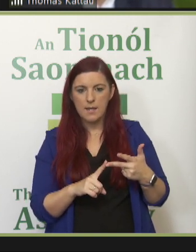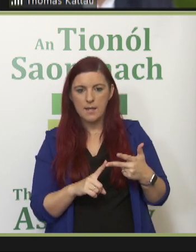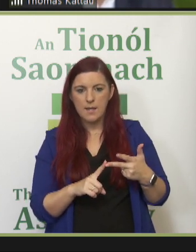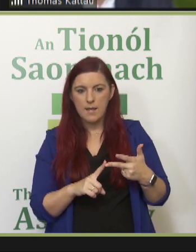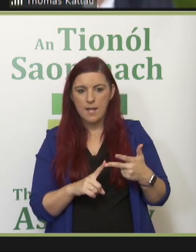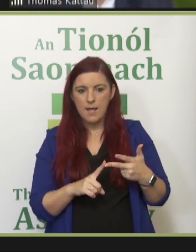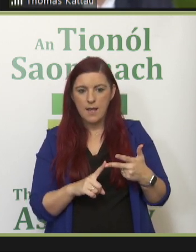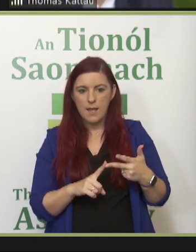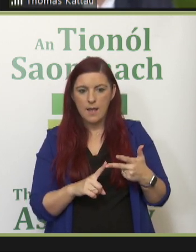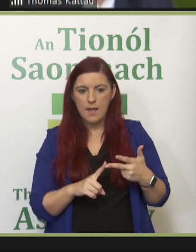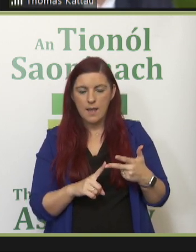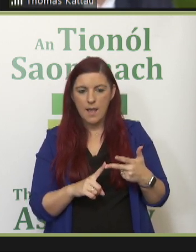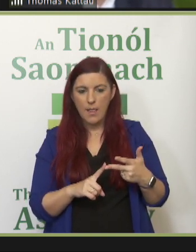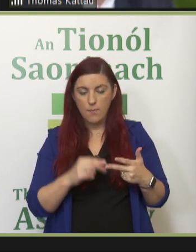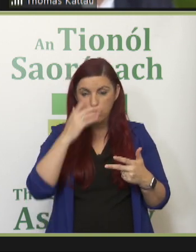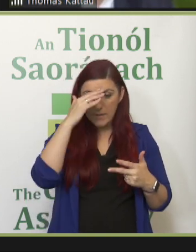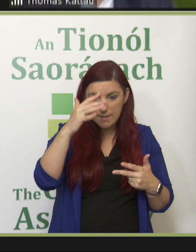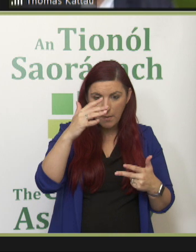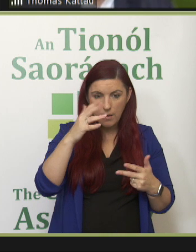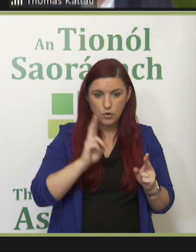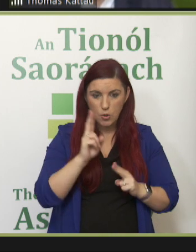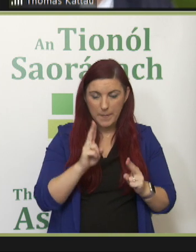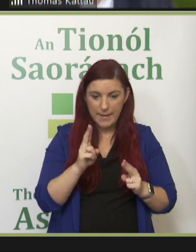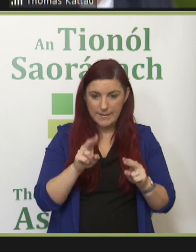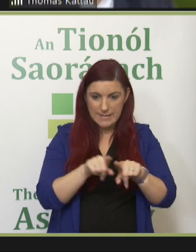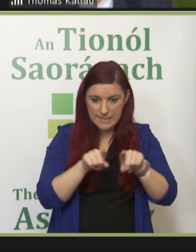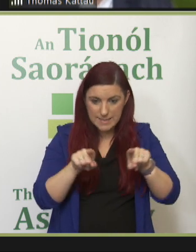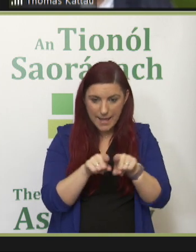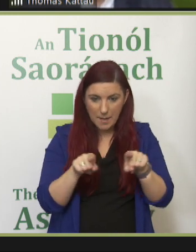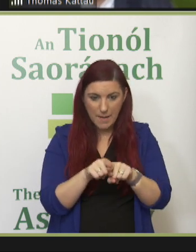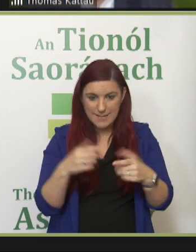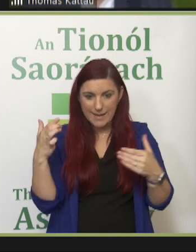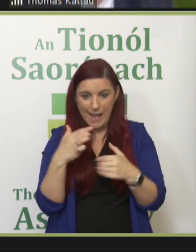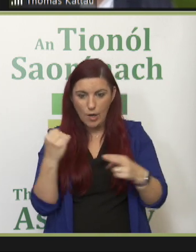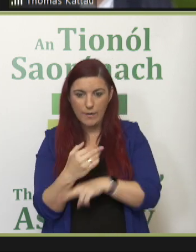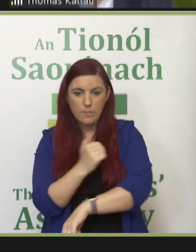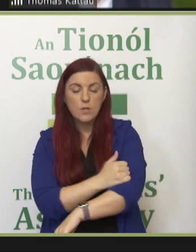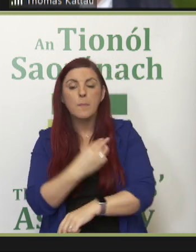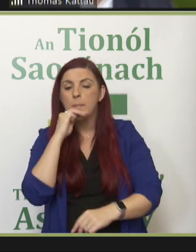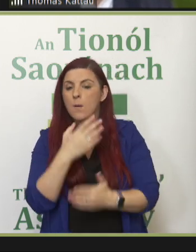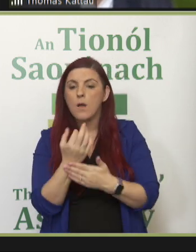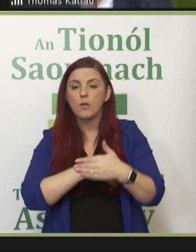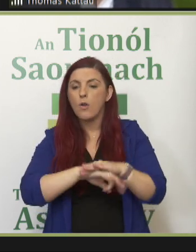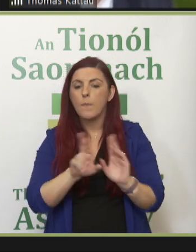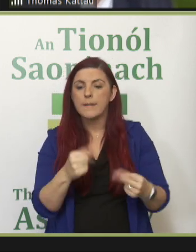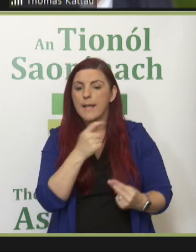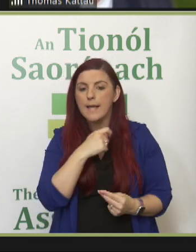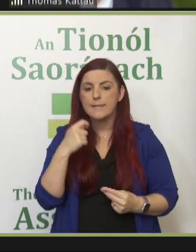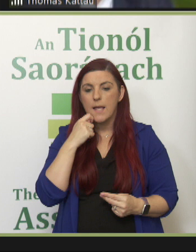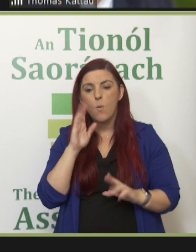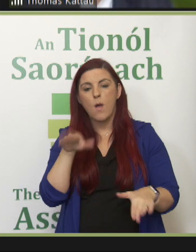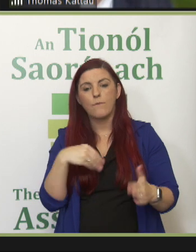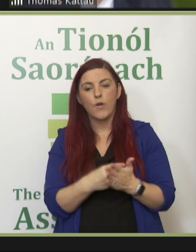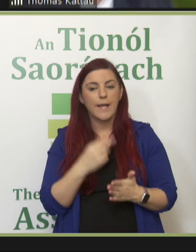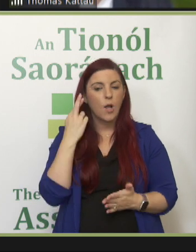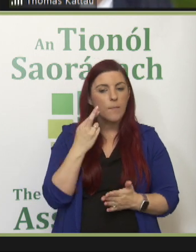care made available to society in general. So basically means governments cannot say, for economic reasons, we'll